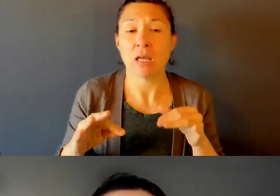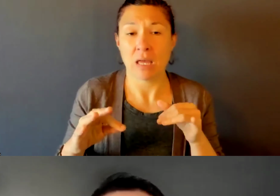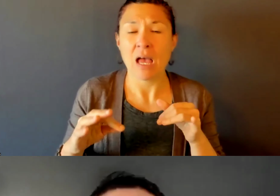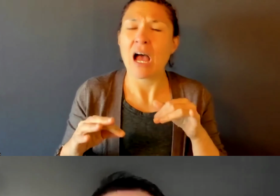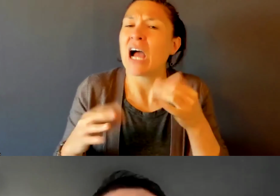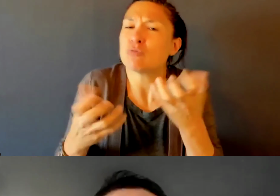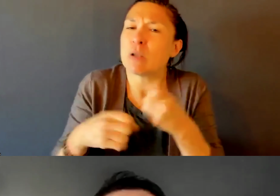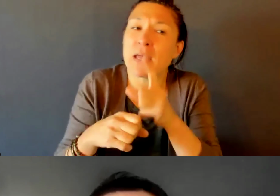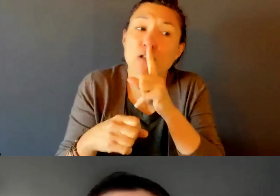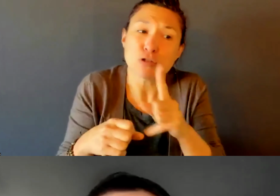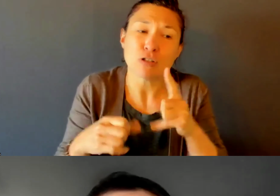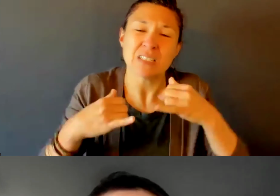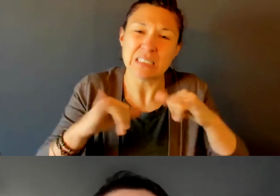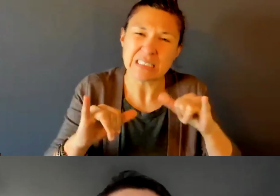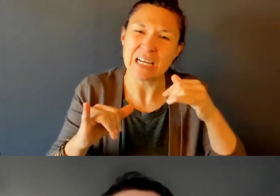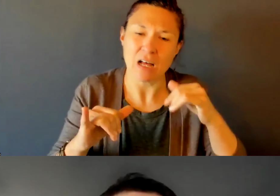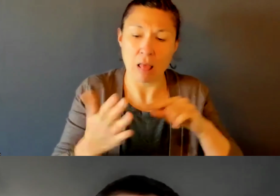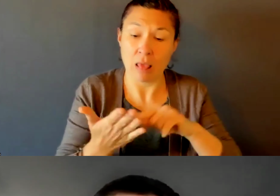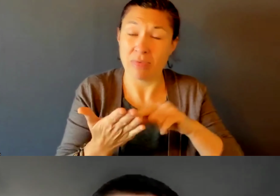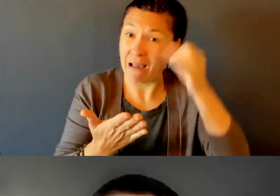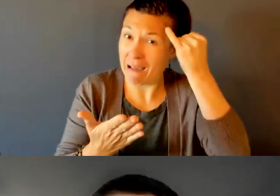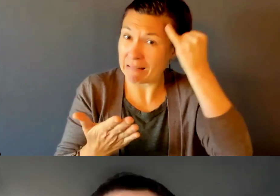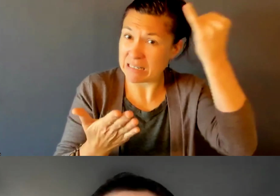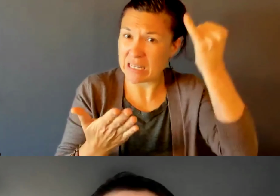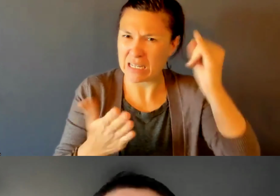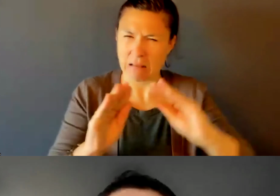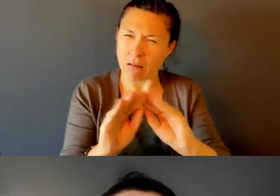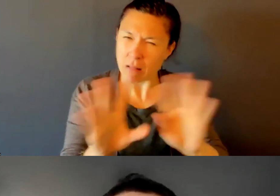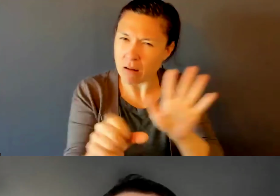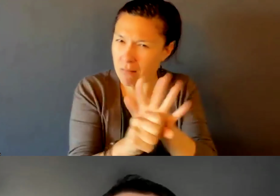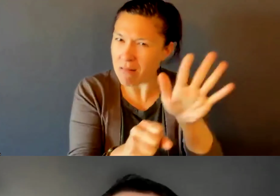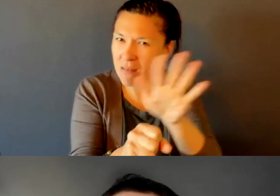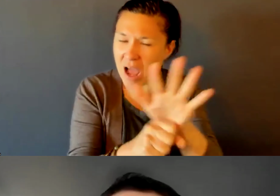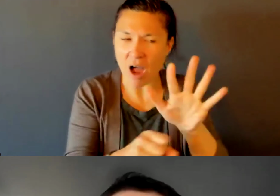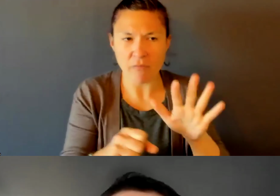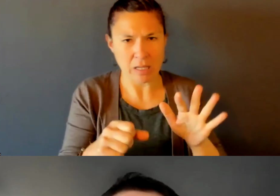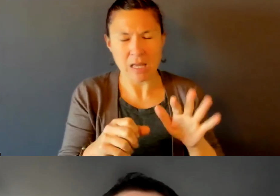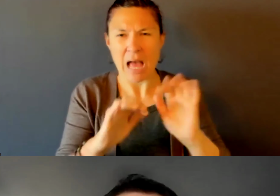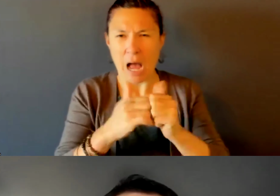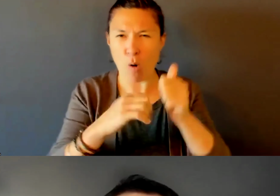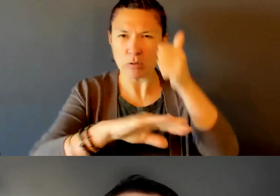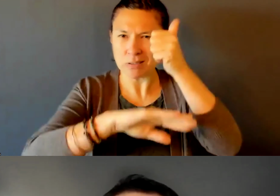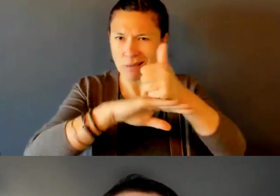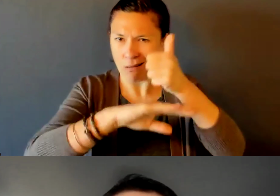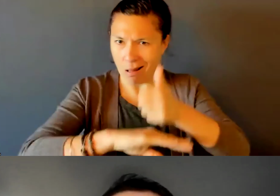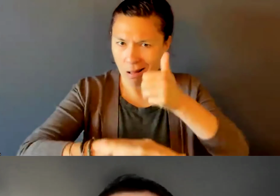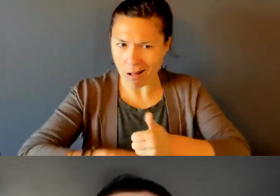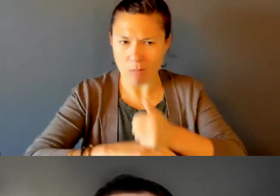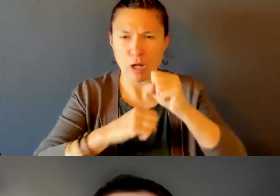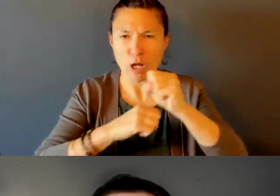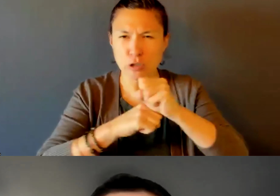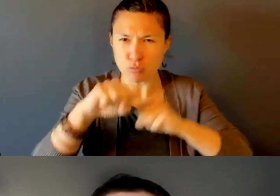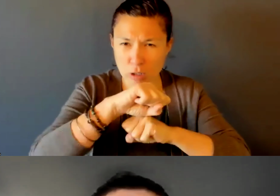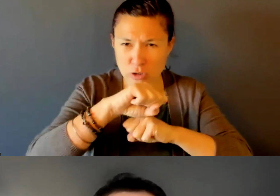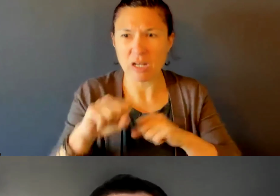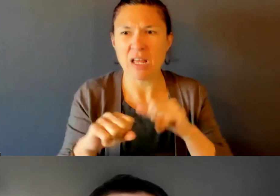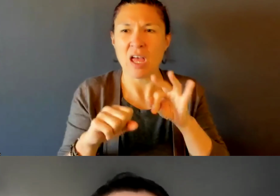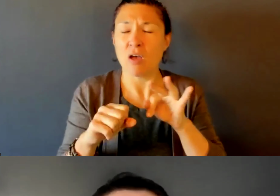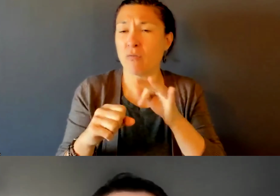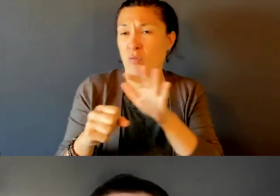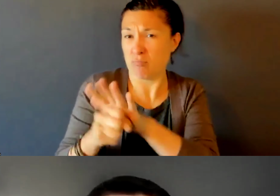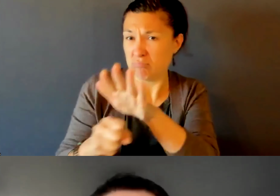If you can see that the ideas are presented in a coherent way, that there is appropriate background provided, so you know